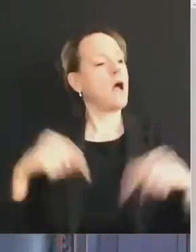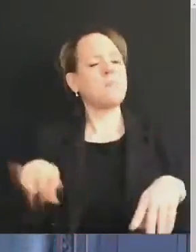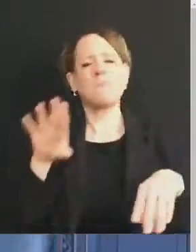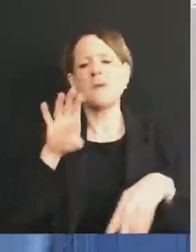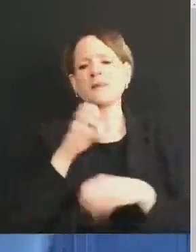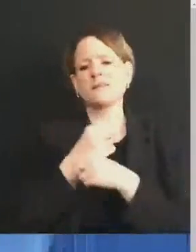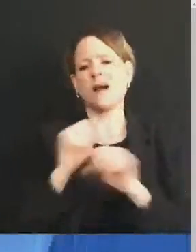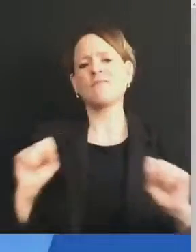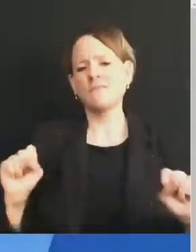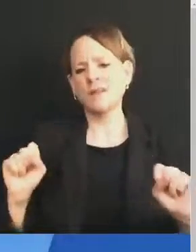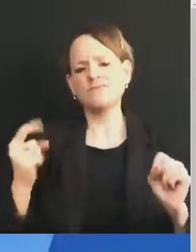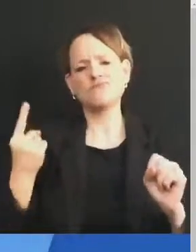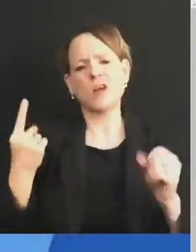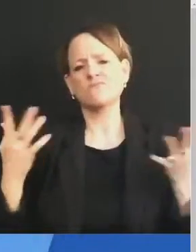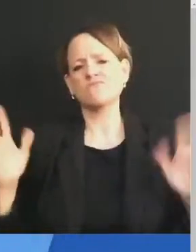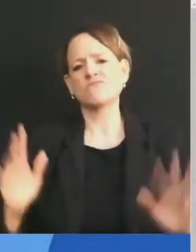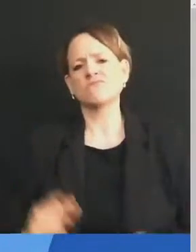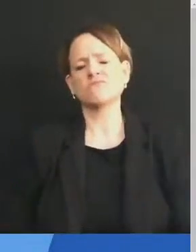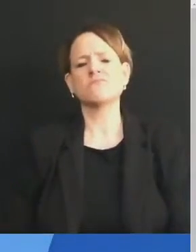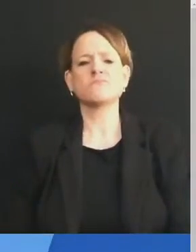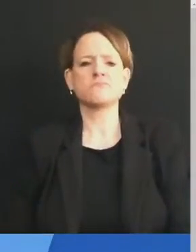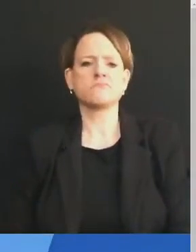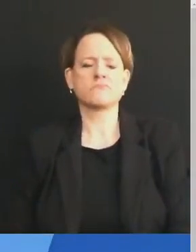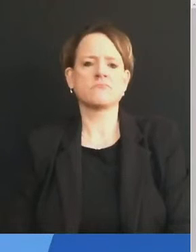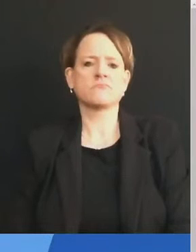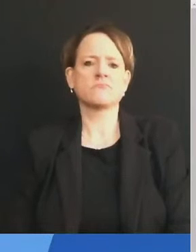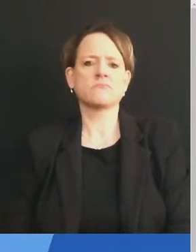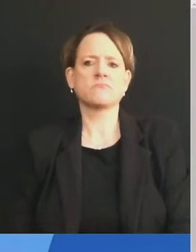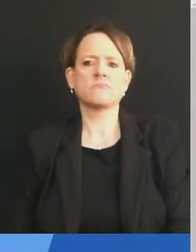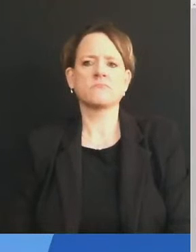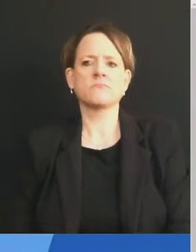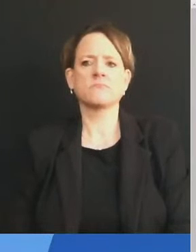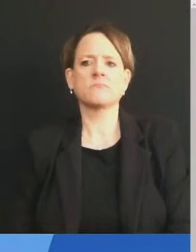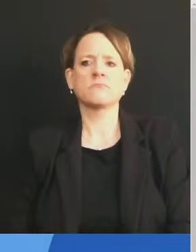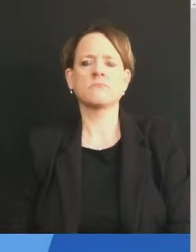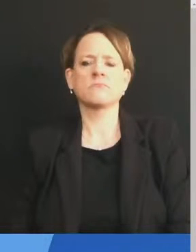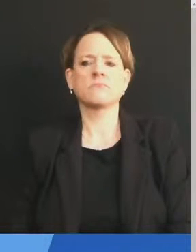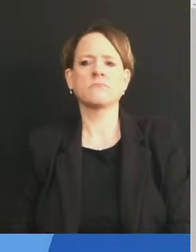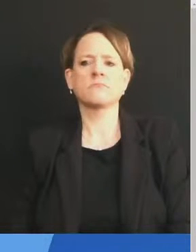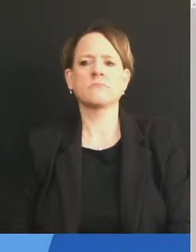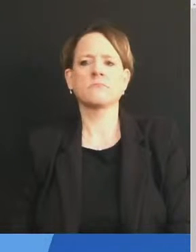to Mitchell Schmidt from the Wisconsin State Journal. Mitchell.